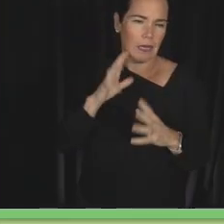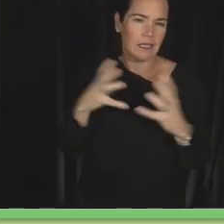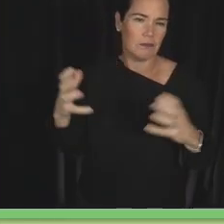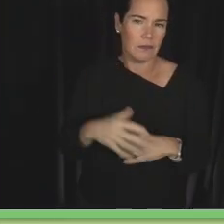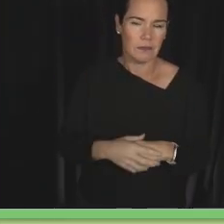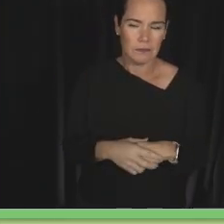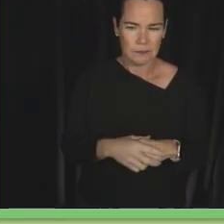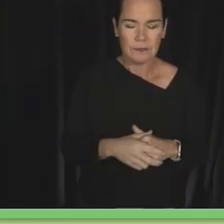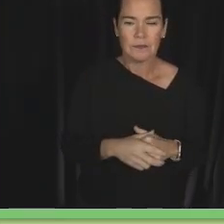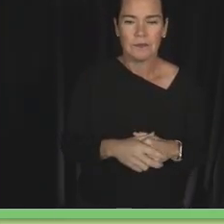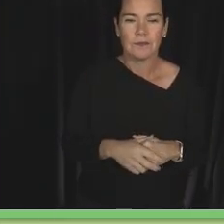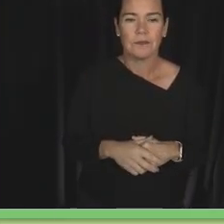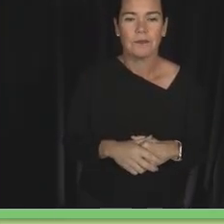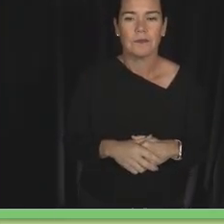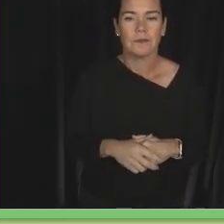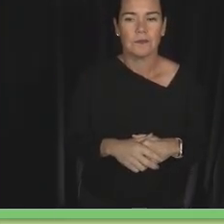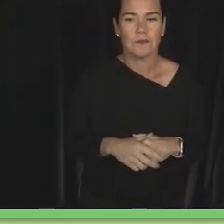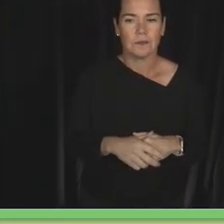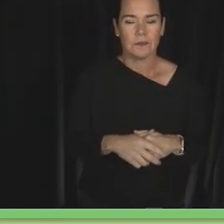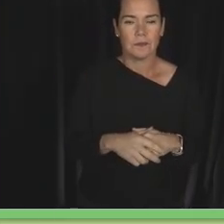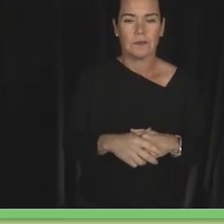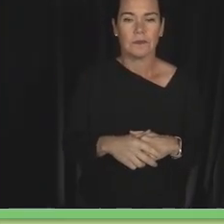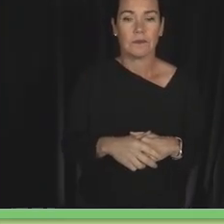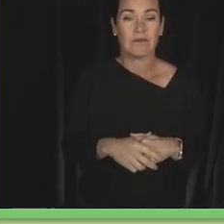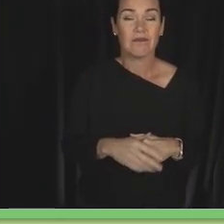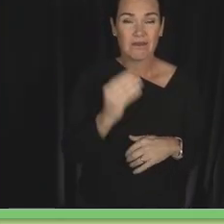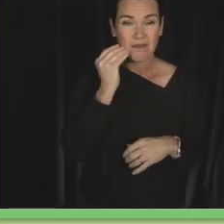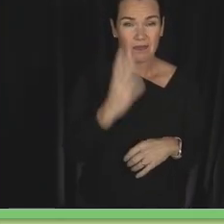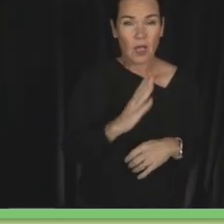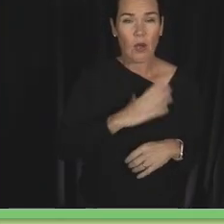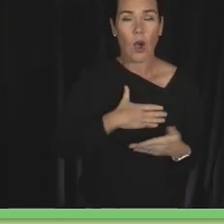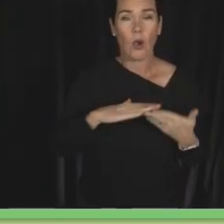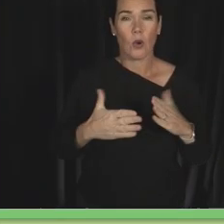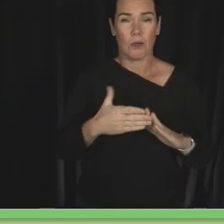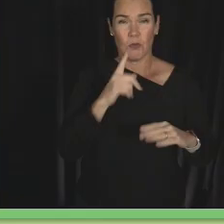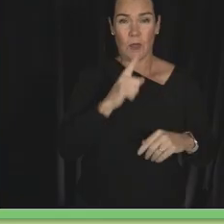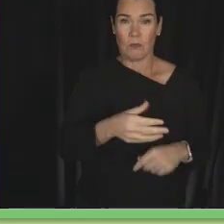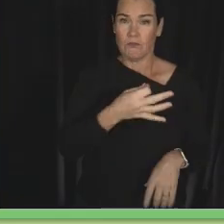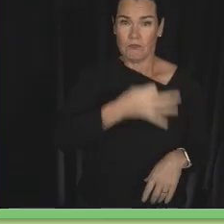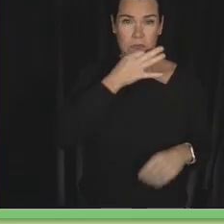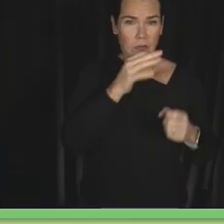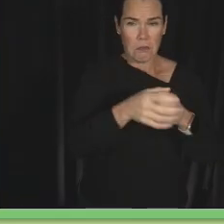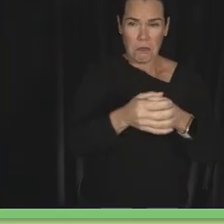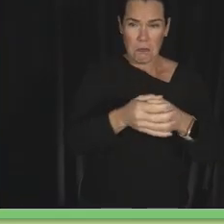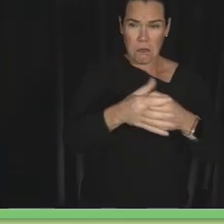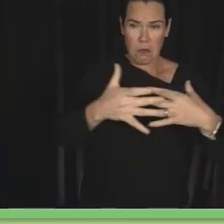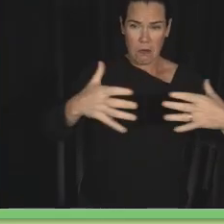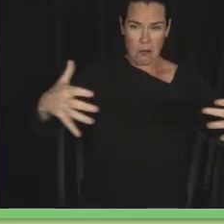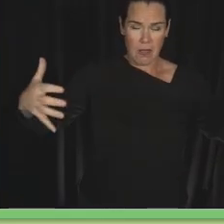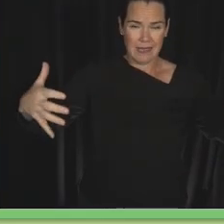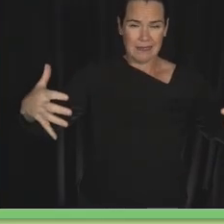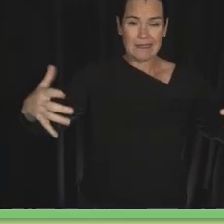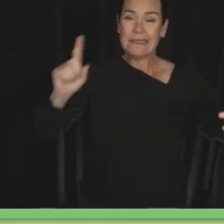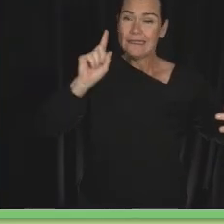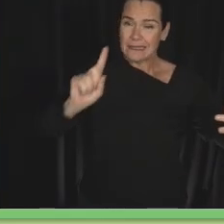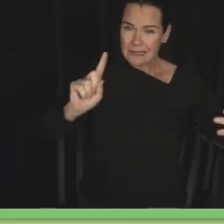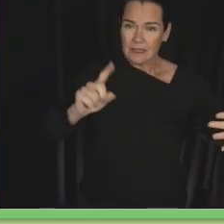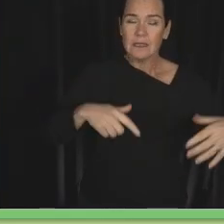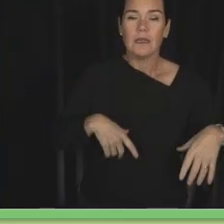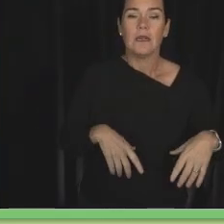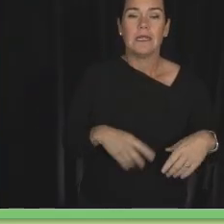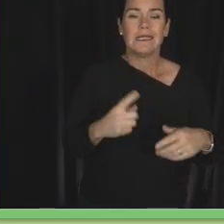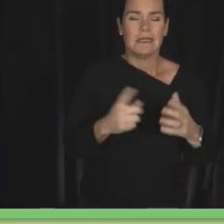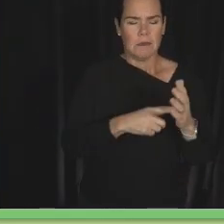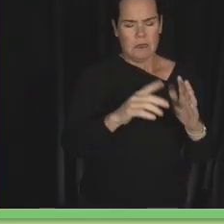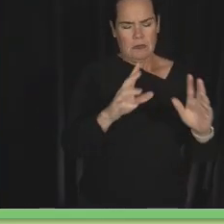Still, just because our community's gotten so good at scaling things horizontally doesn't mean that there's not value in breaking out your profiler